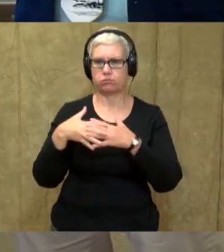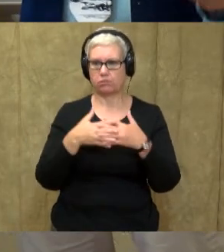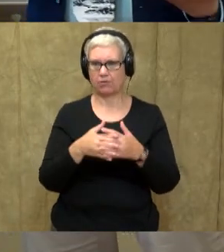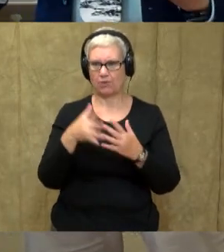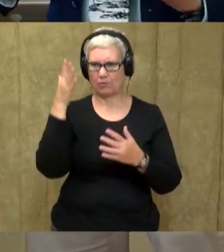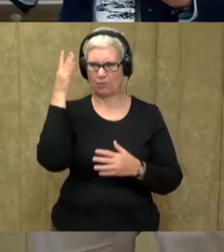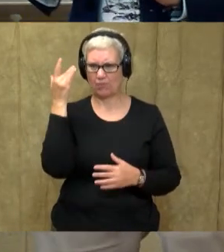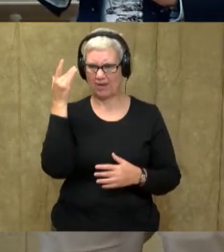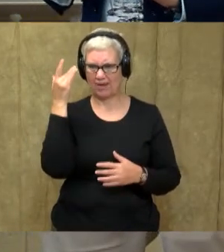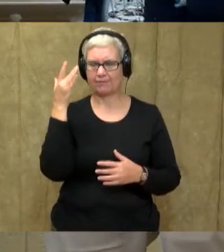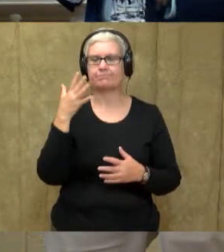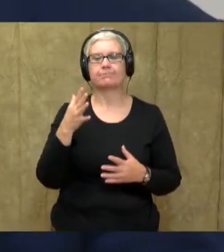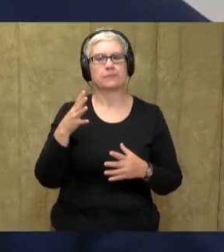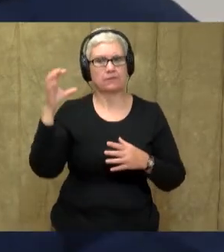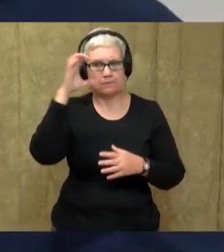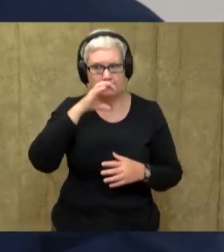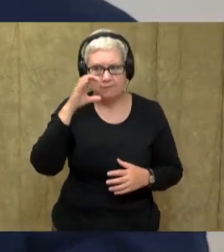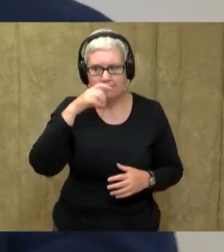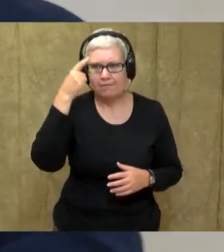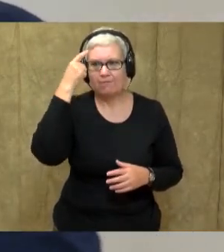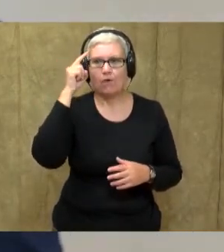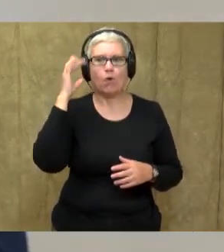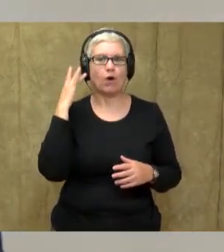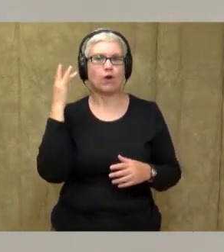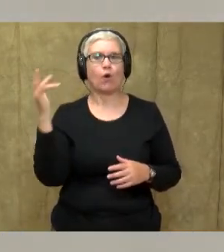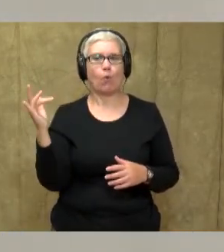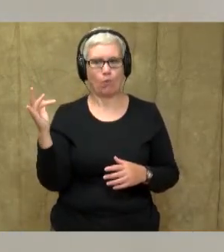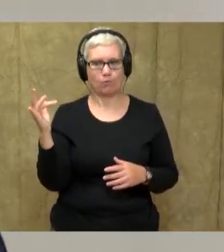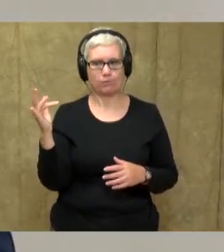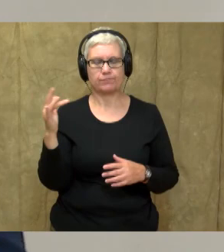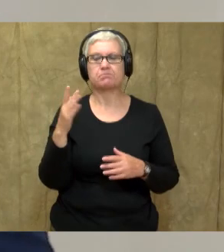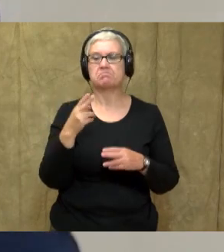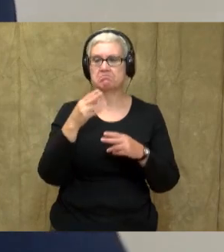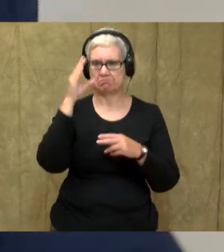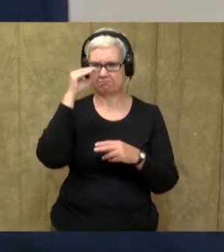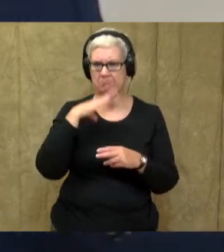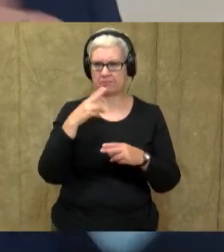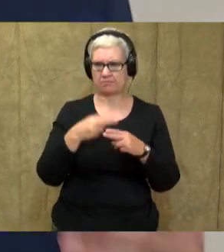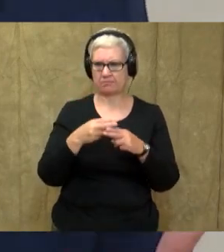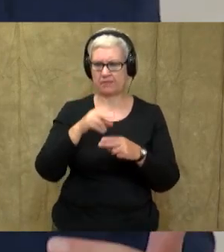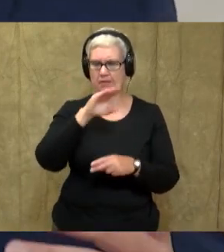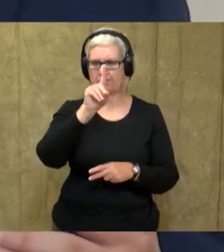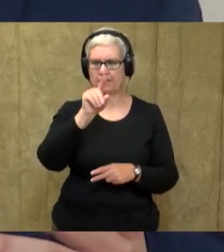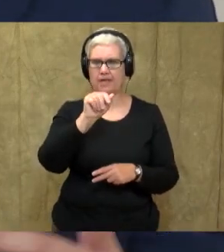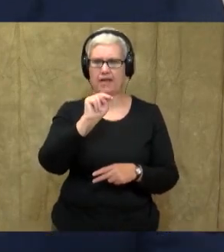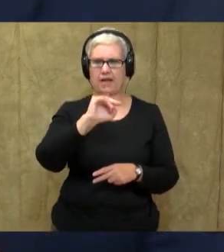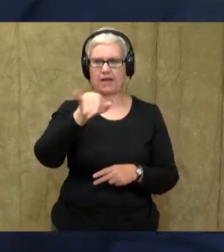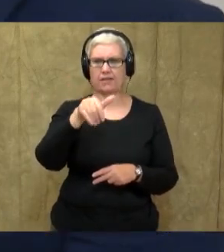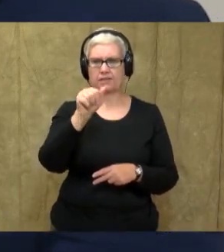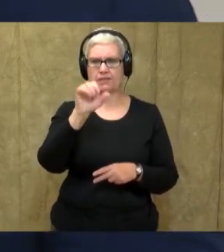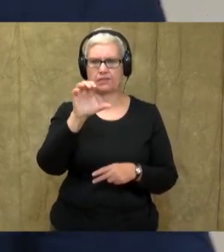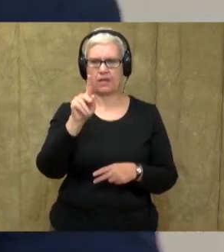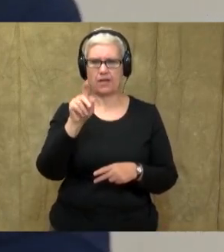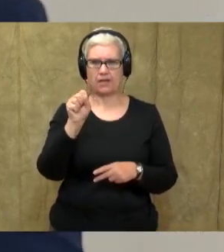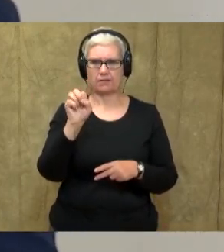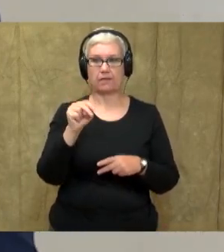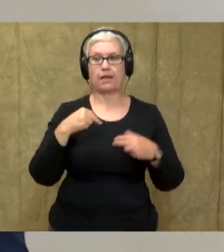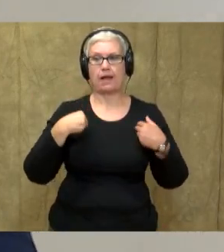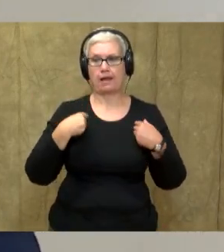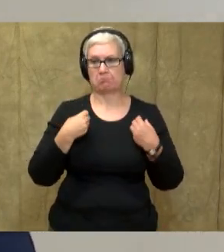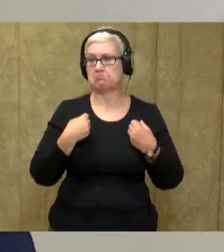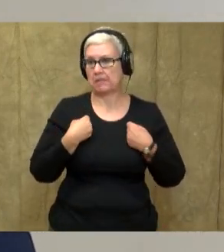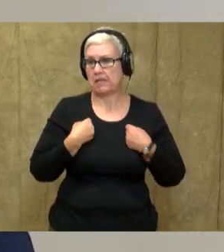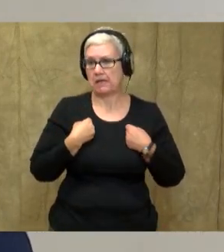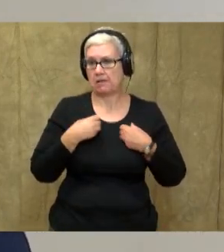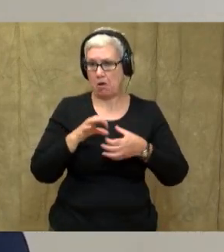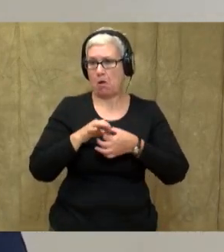this search for gold, so the gold rush. And a man named Dan Jackson owns land out west, but instead of digging